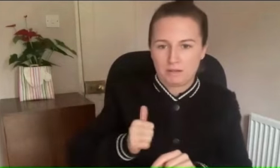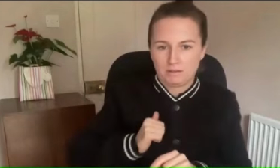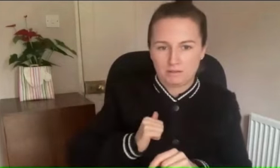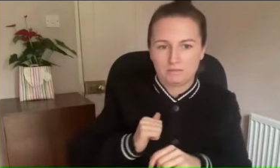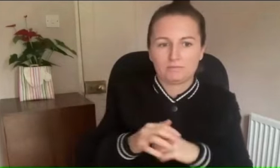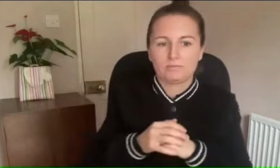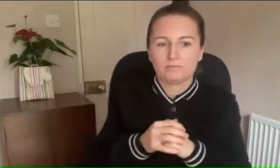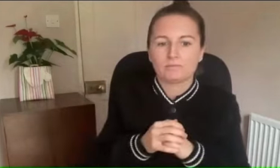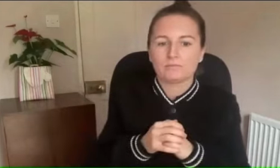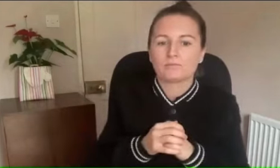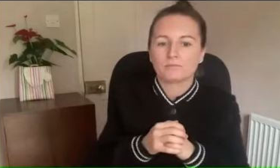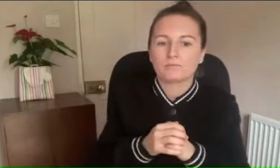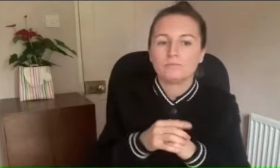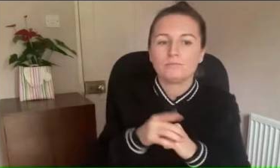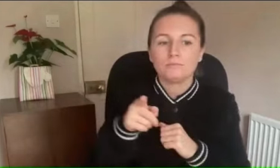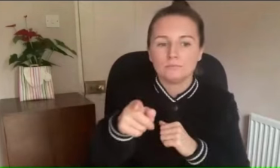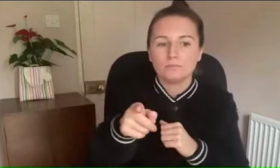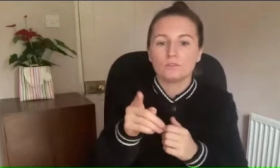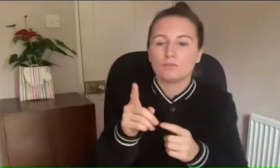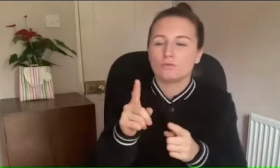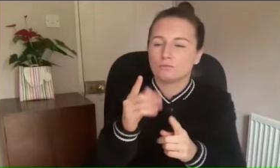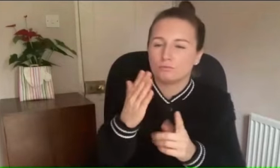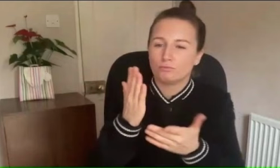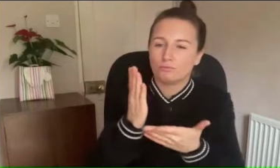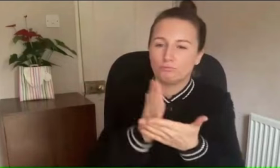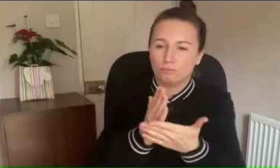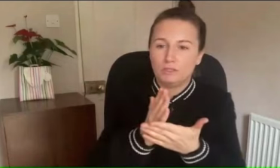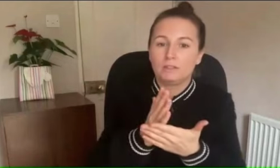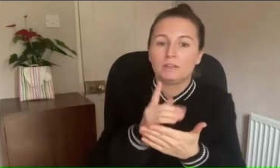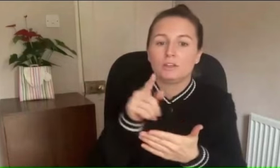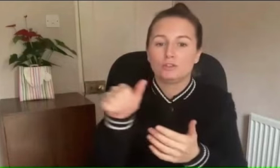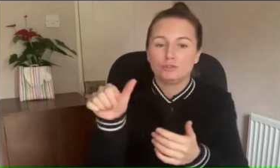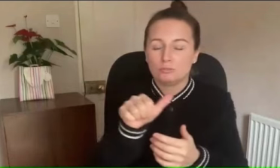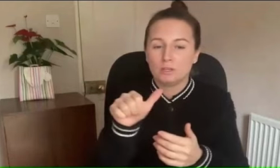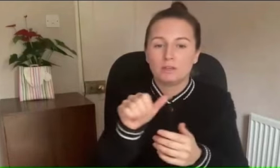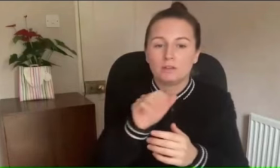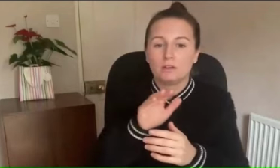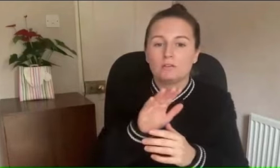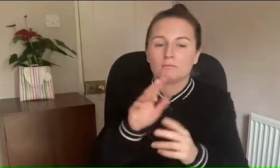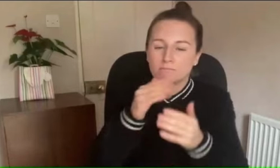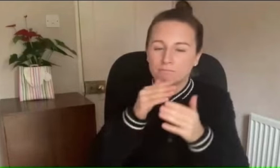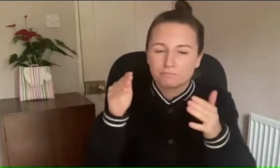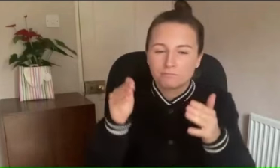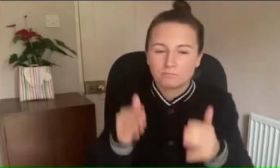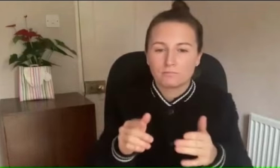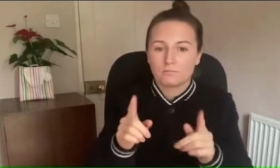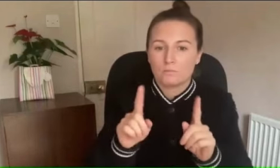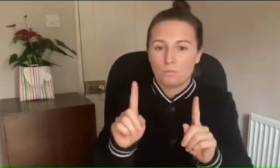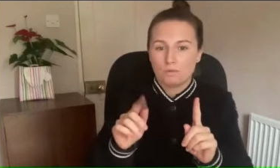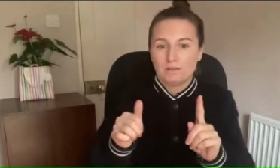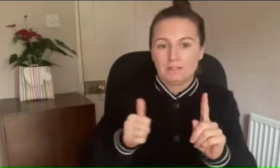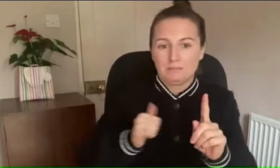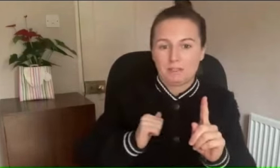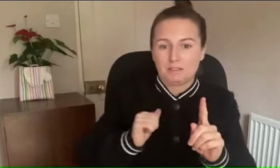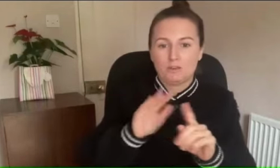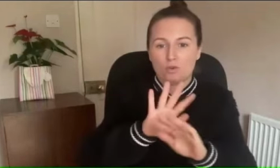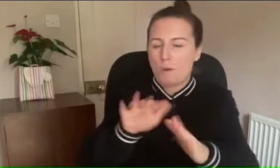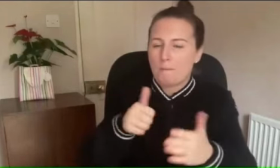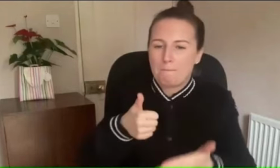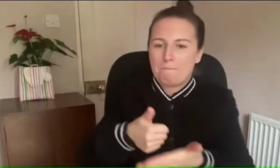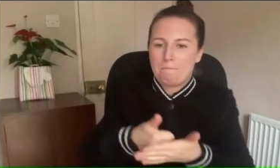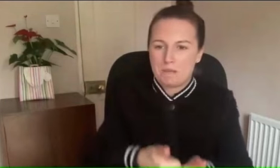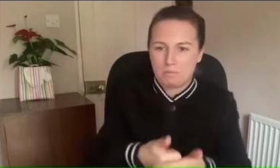criteria, particularly as the criteria already set a strong articulation of hub performance rather than a set of minimum